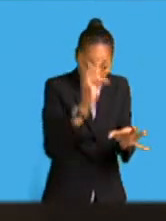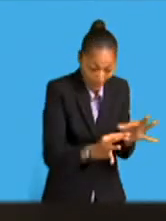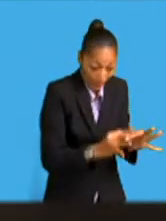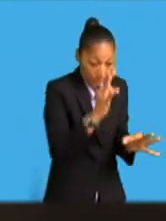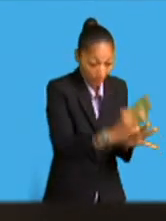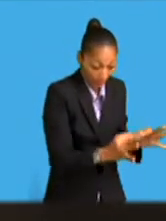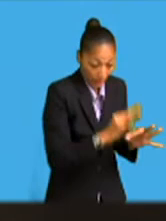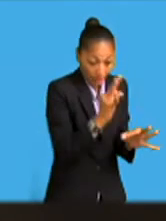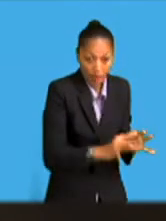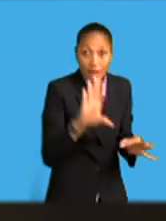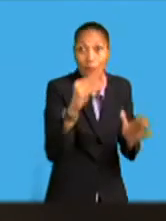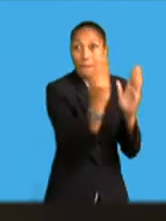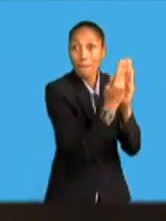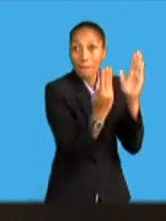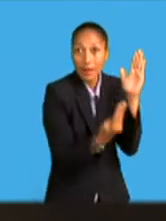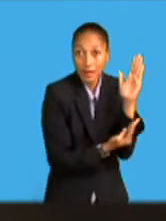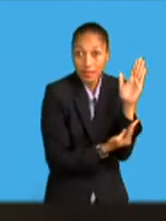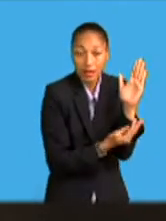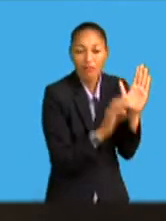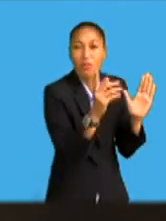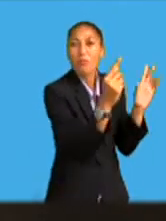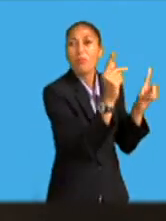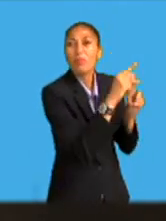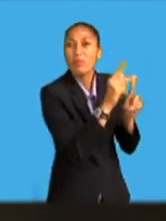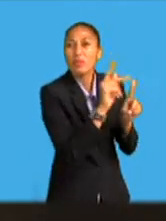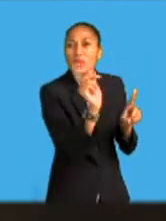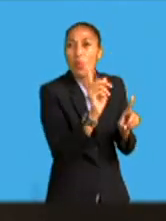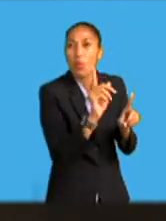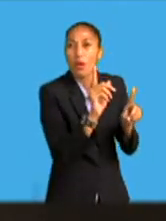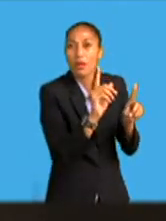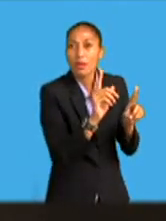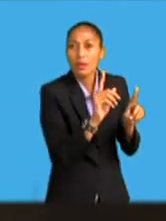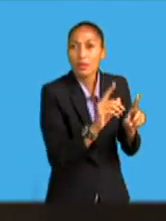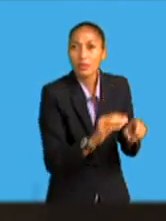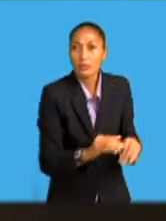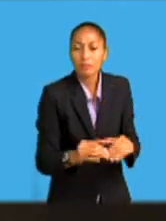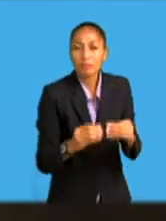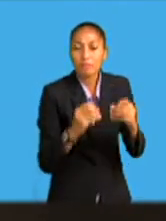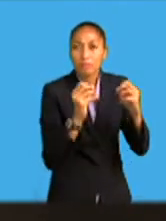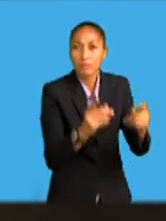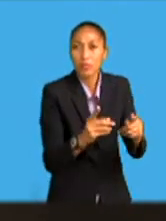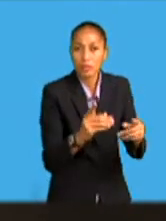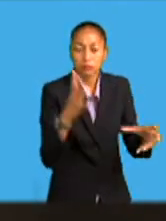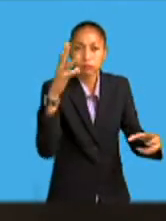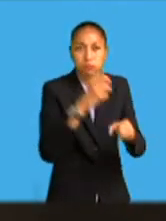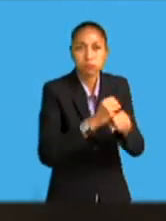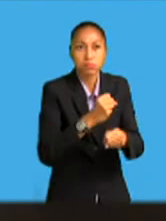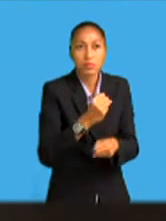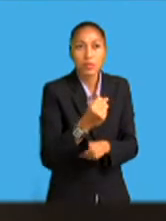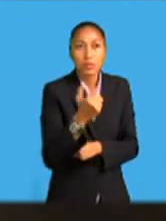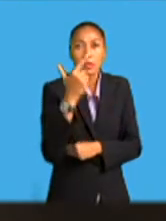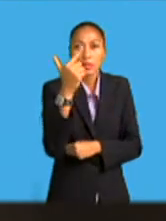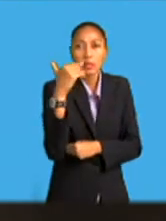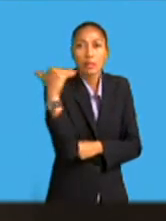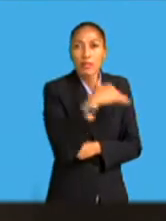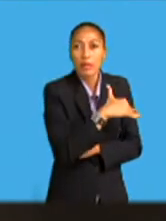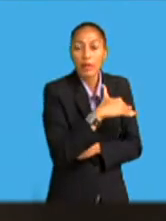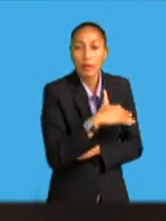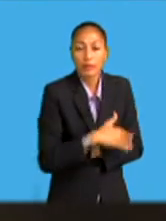from this budget alone for the purpose of providing ecosystem services is a total of 750